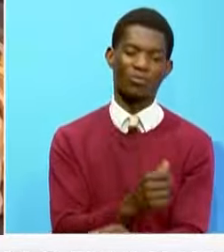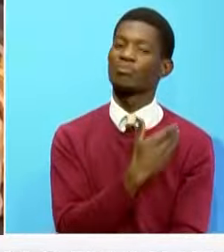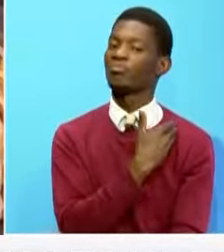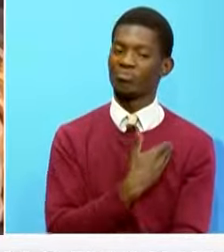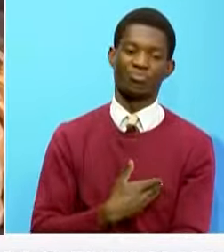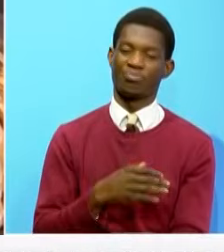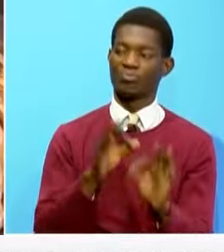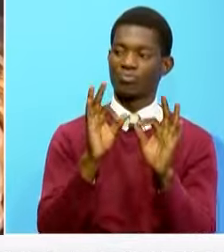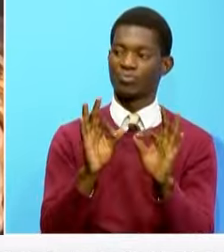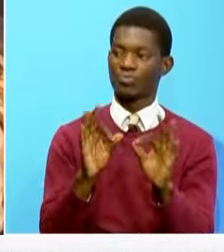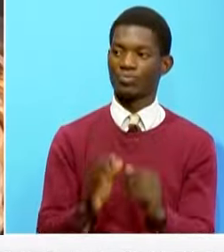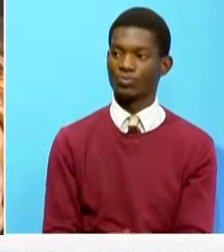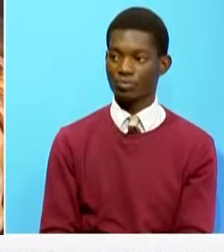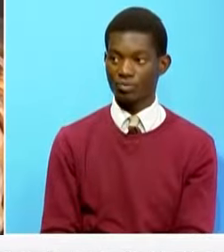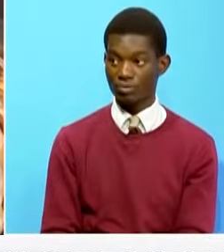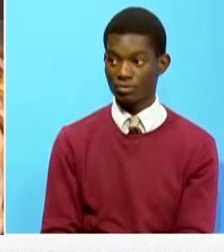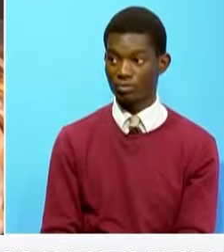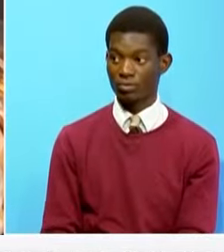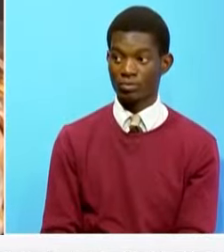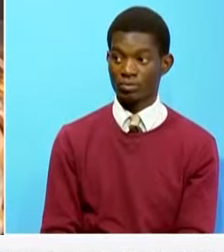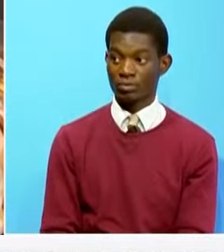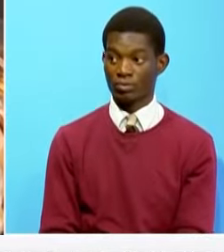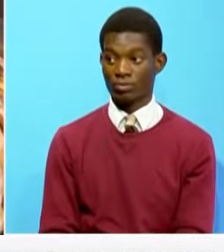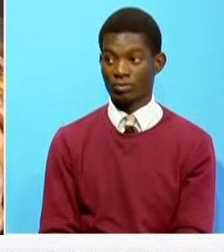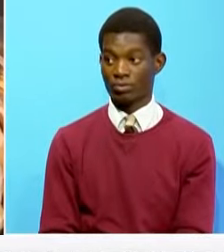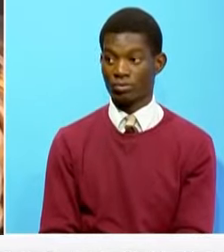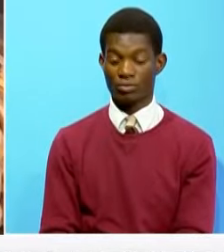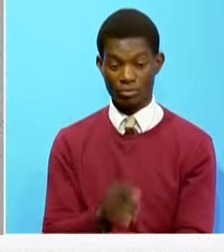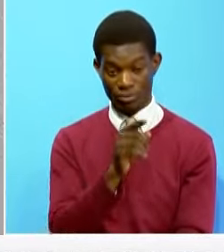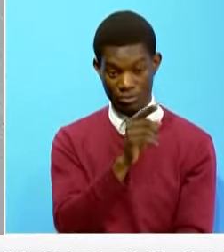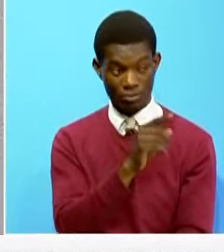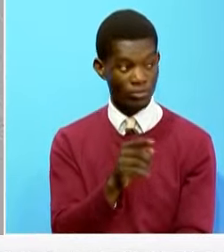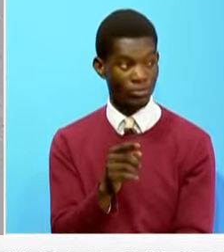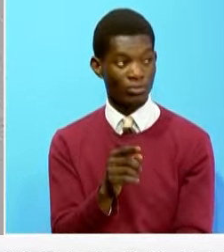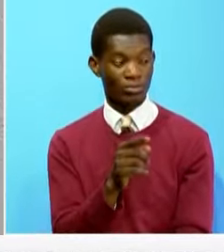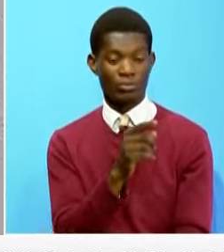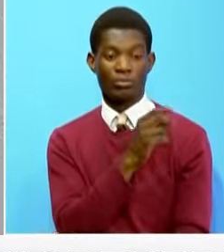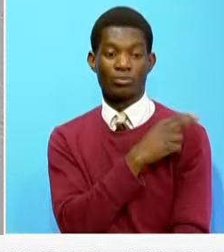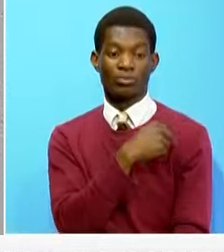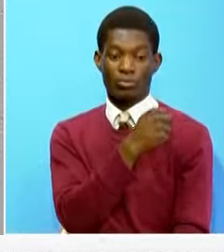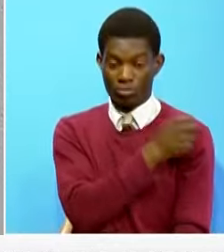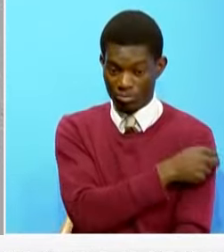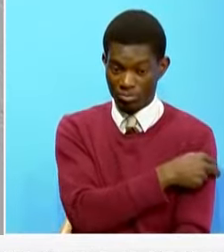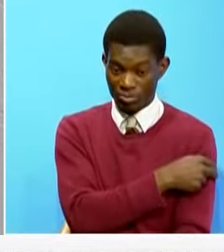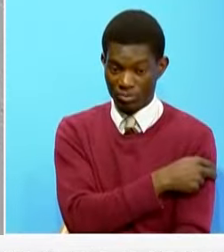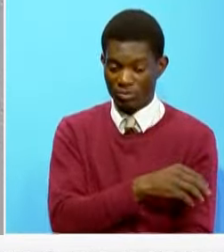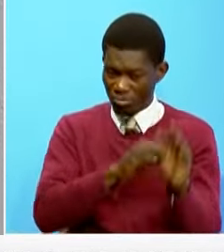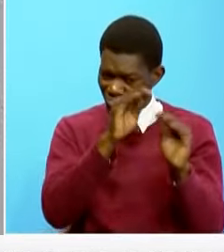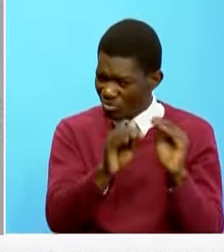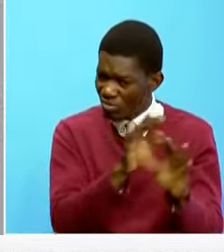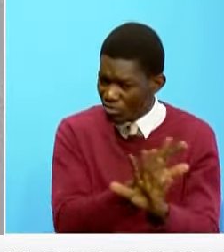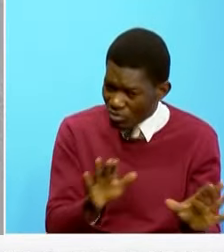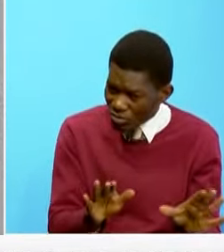Other than offering medical support, the hospital also provides spiritual support. So ours is to provide a holistic kind of